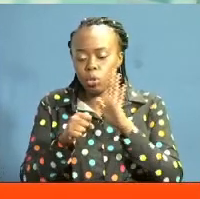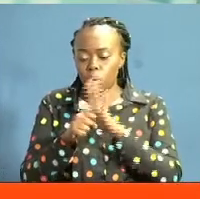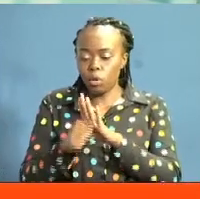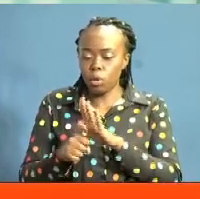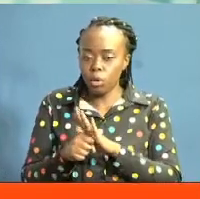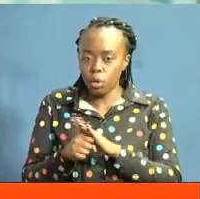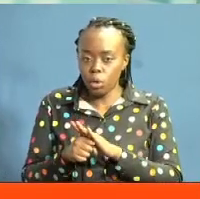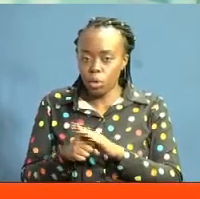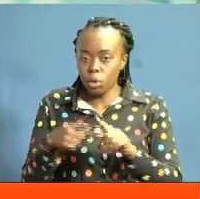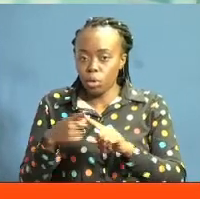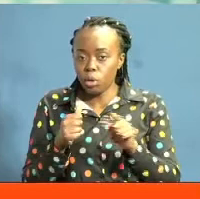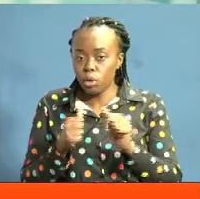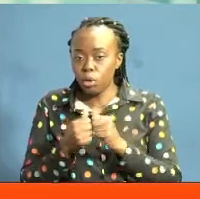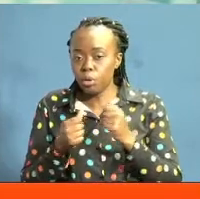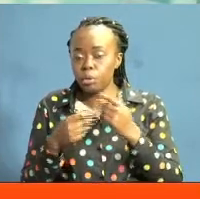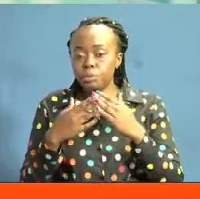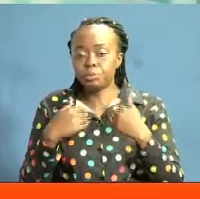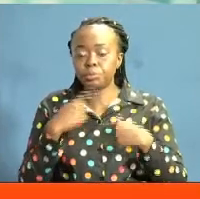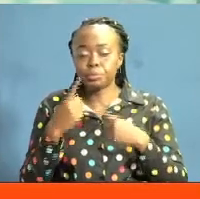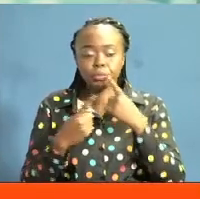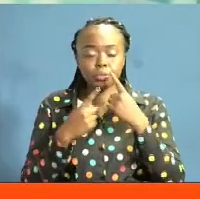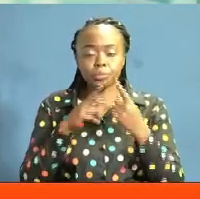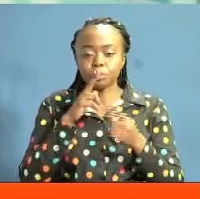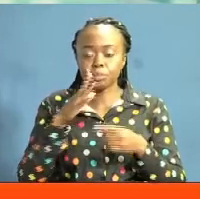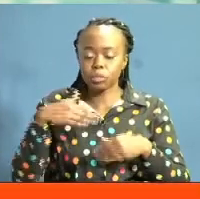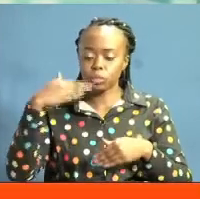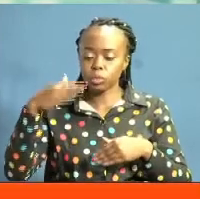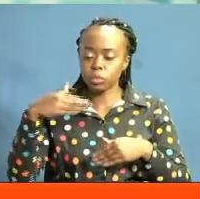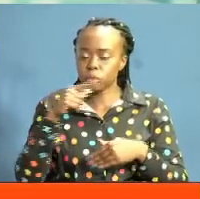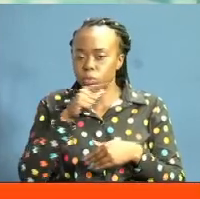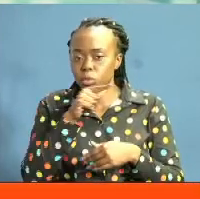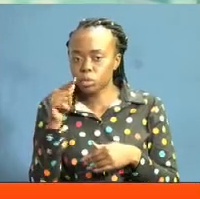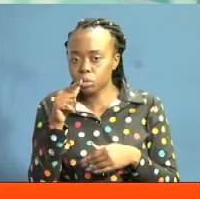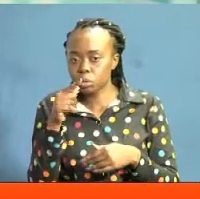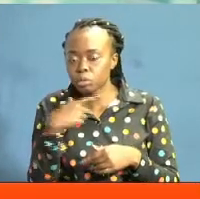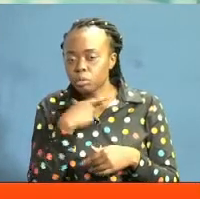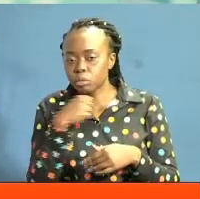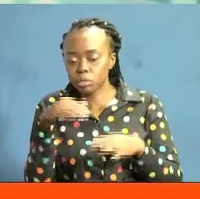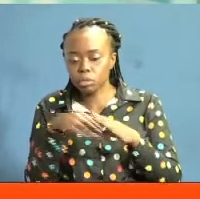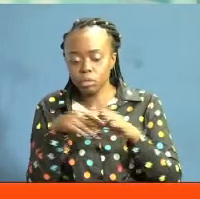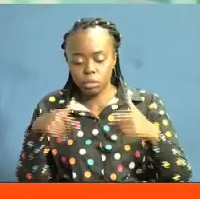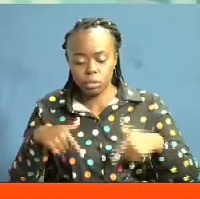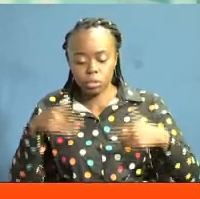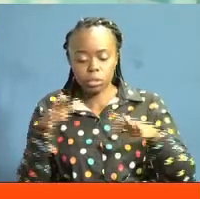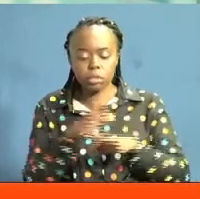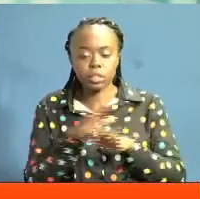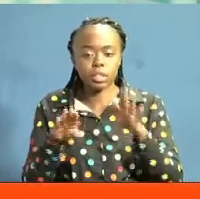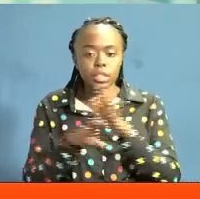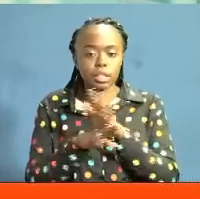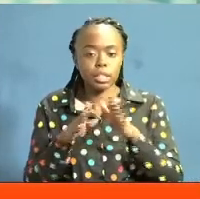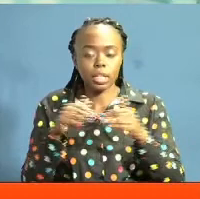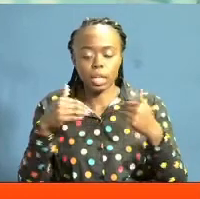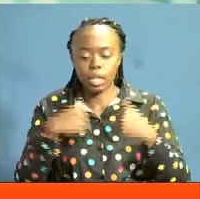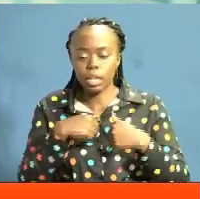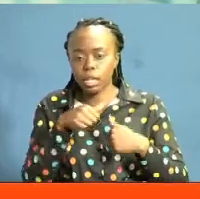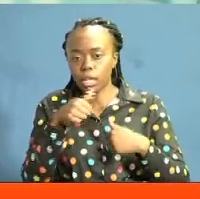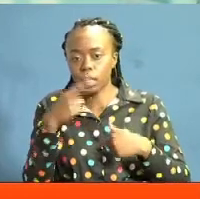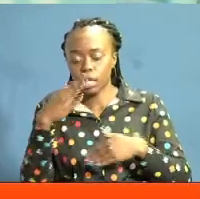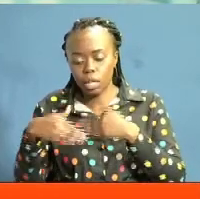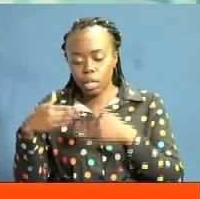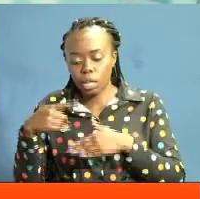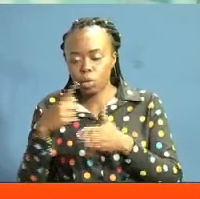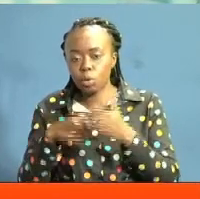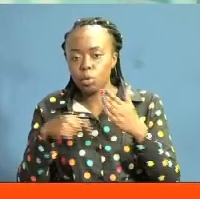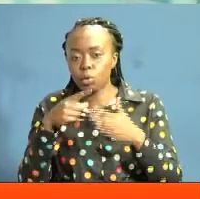rejected. Rejection, I have said, is not always negative. Like in life, everything has another side. Mm-hmm. What you